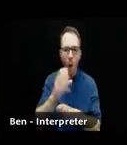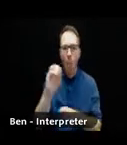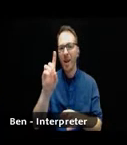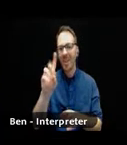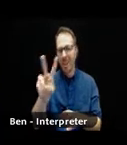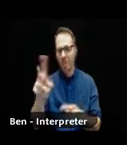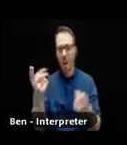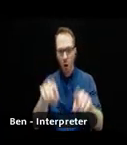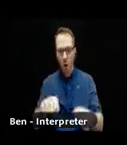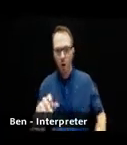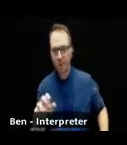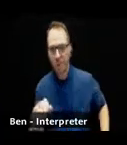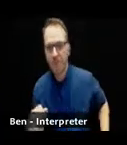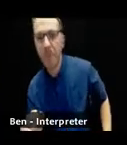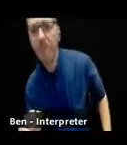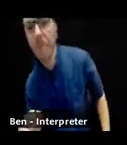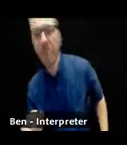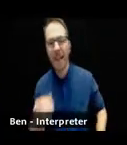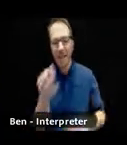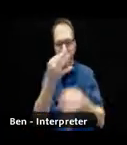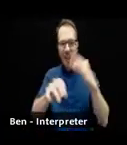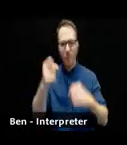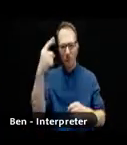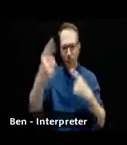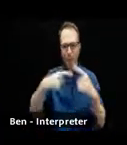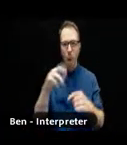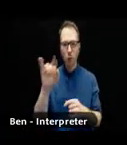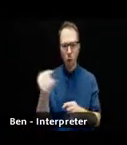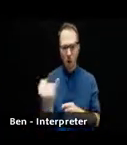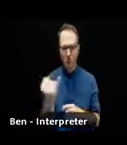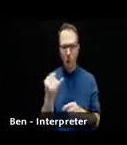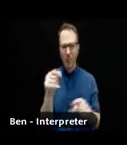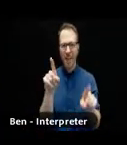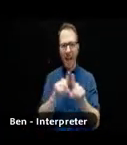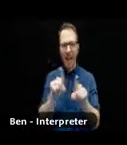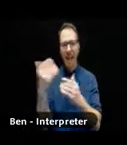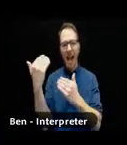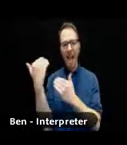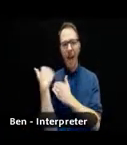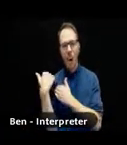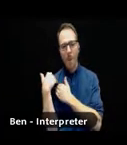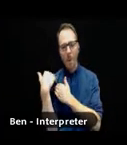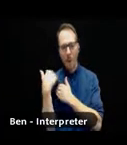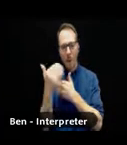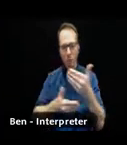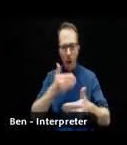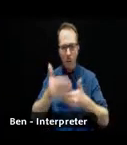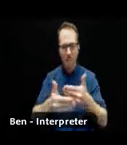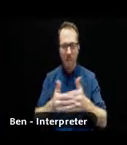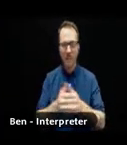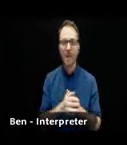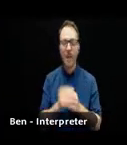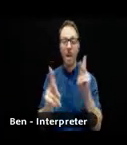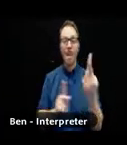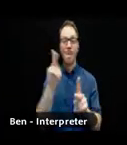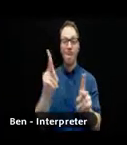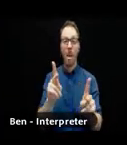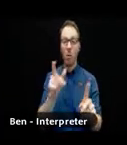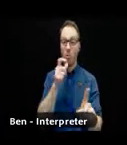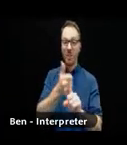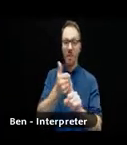right? And instead, we really need to think about restorative justice is an accountability process in which people who are